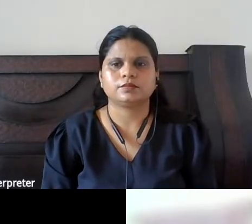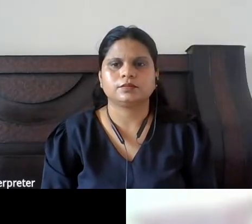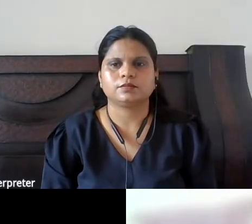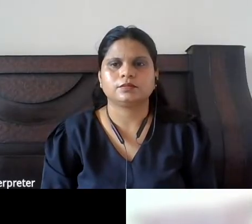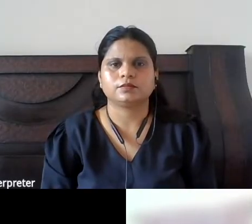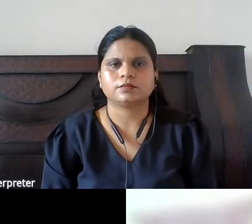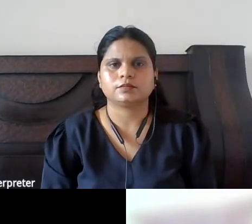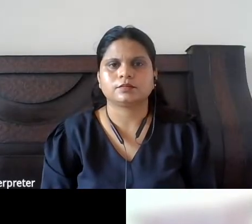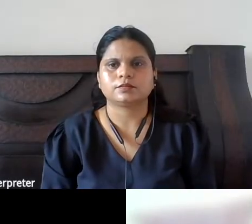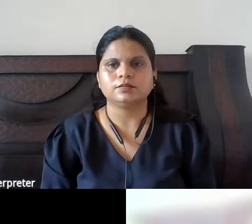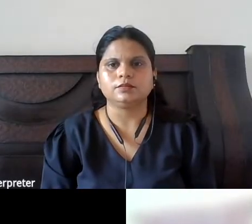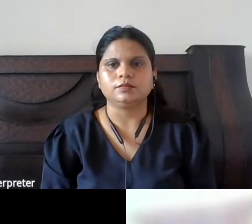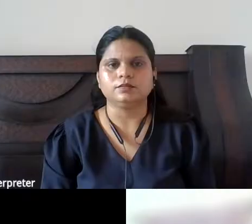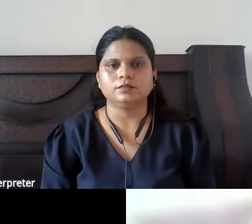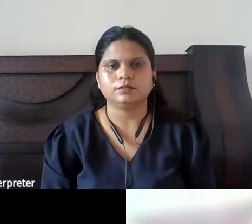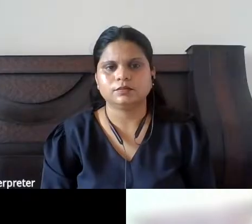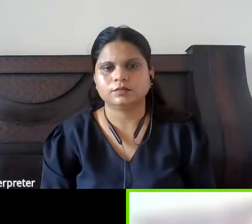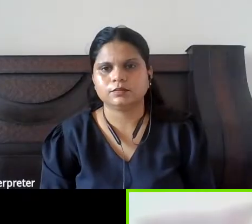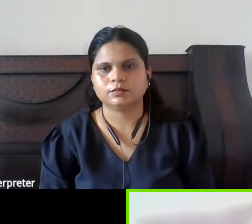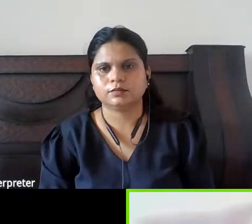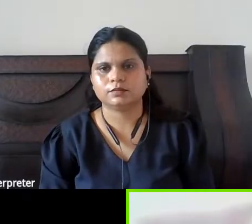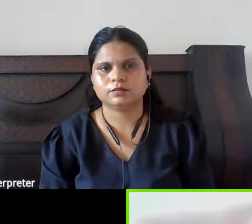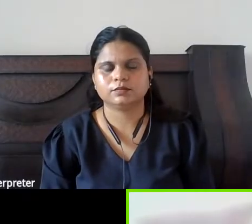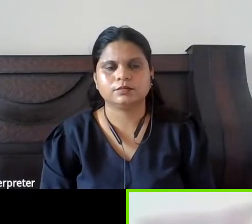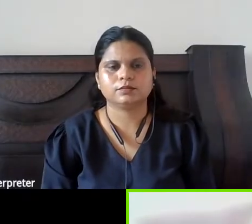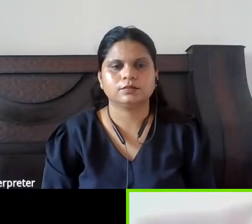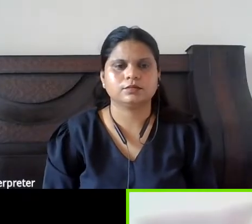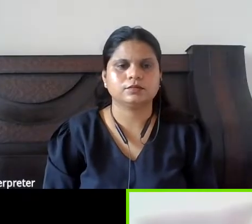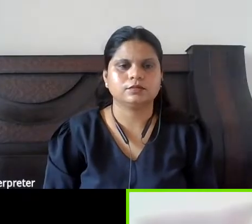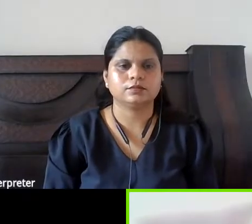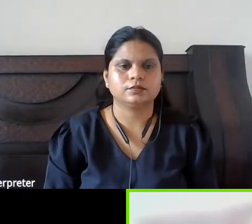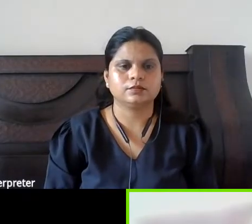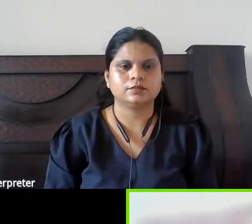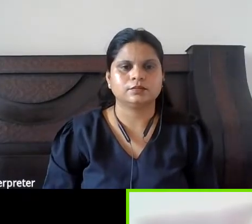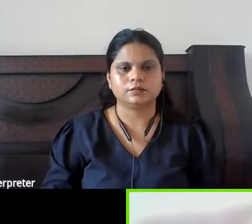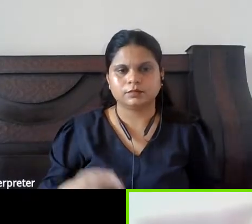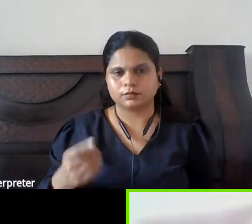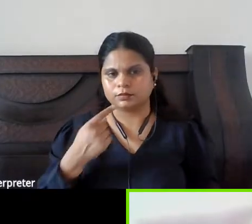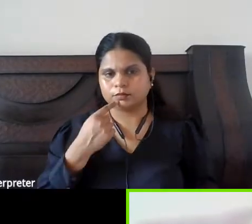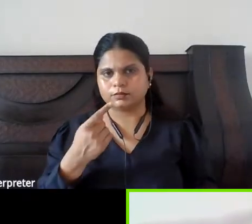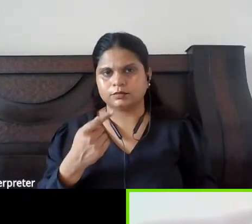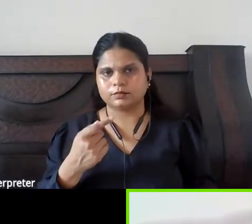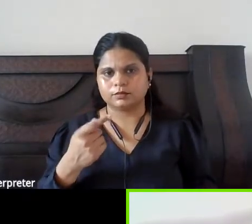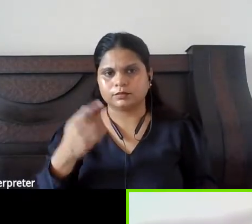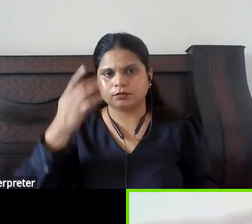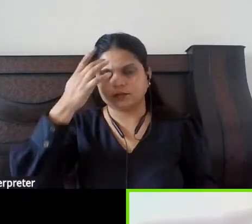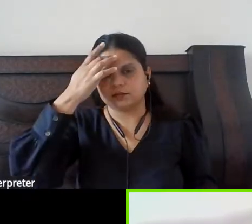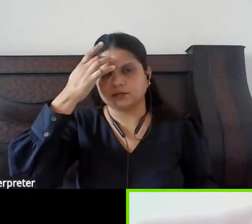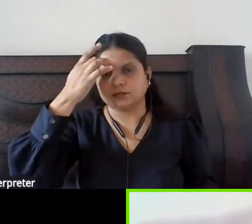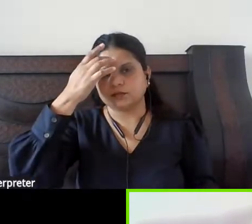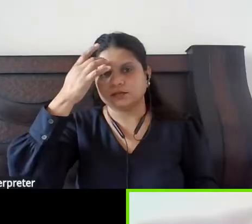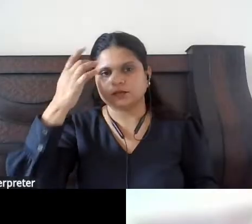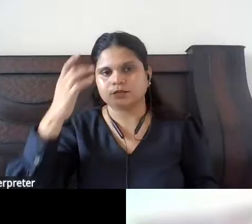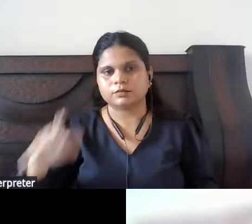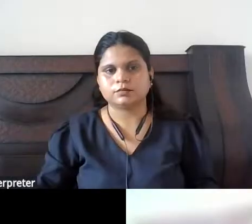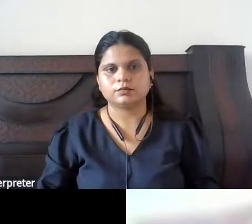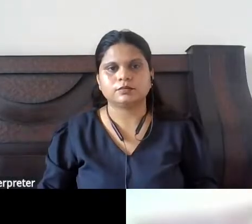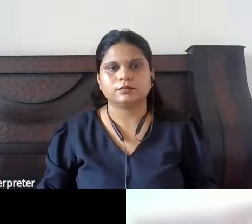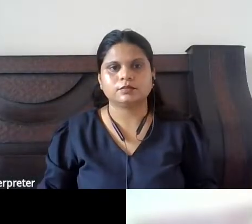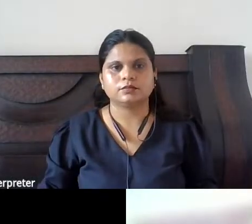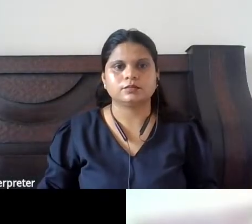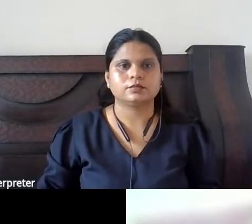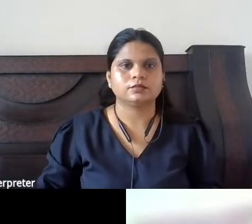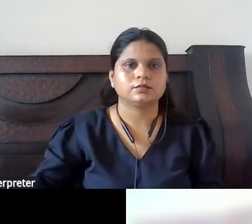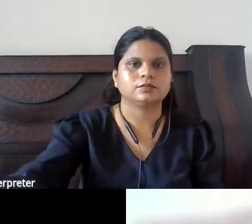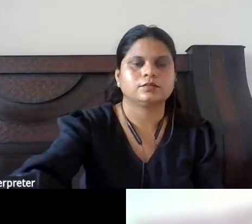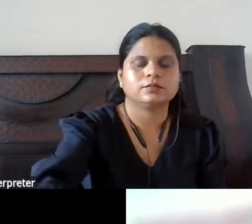Sorry, I lost you, Pratik. What you're saying? Akhil was saying, asking about the questions that I think involving. if yeah, I